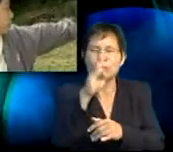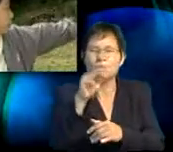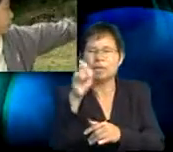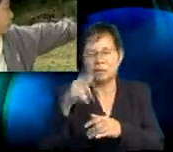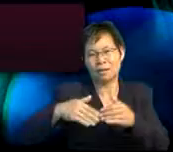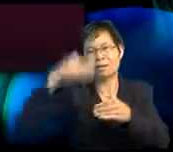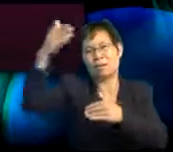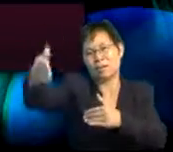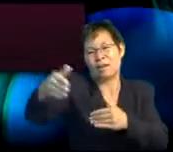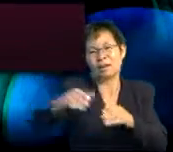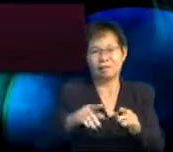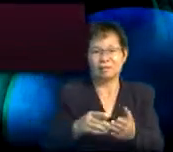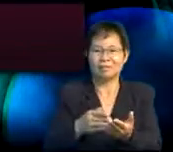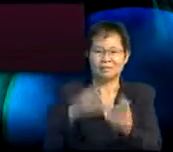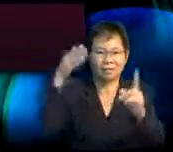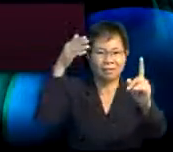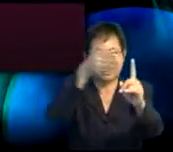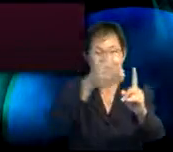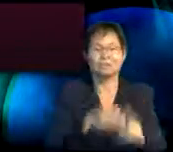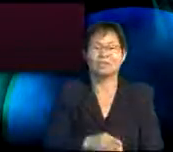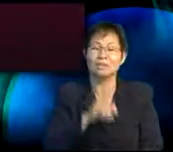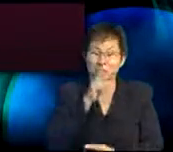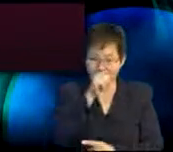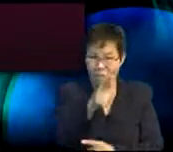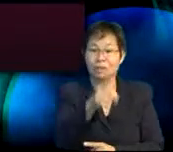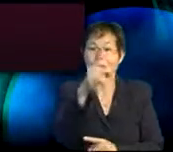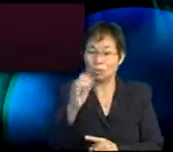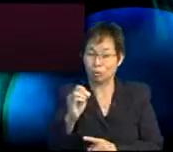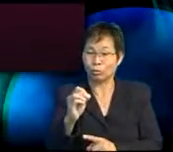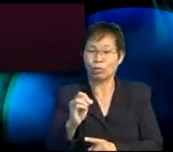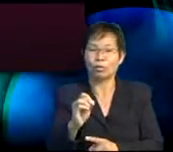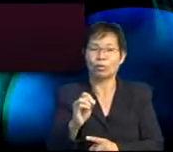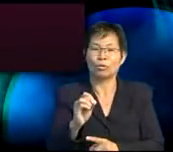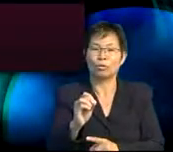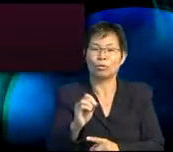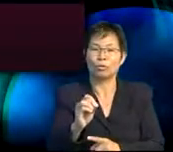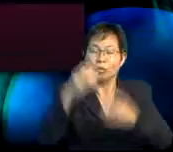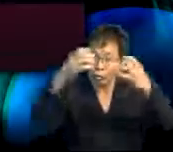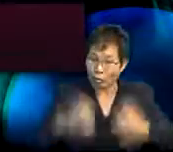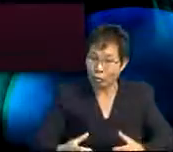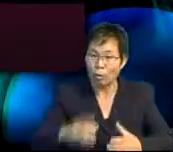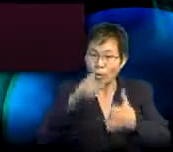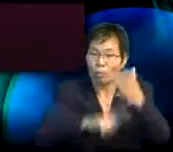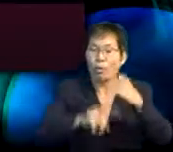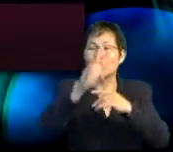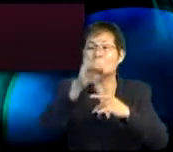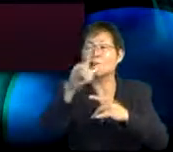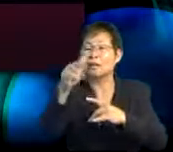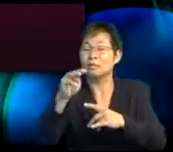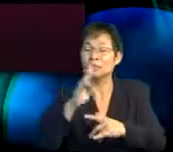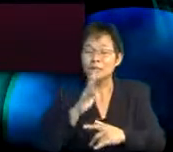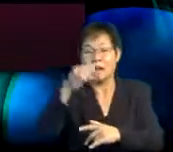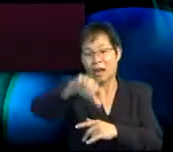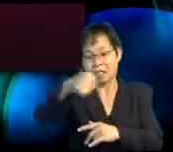direction. Well, we certainly do was the form that Isaac used to confirm what William said. In other